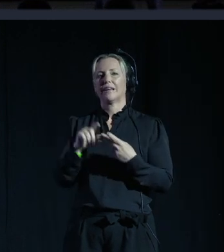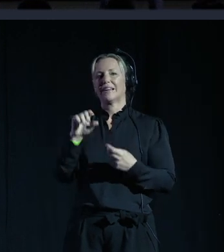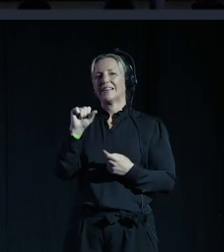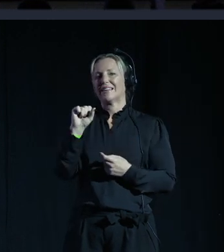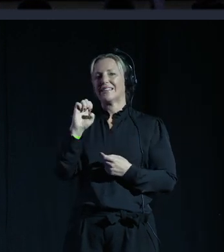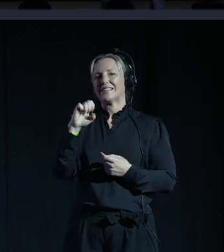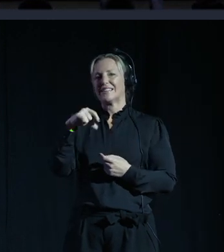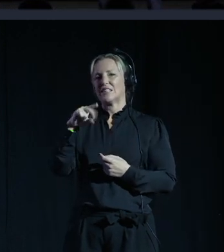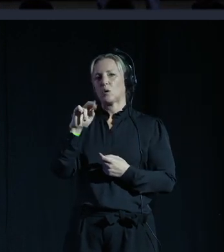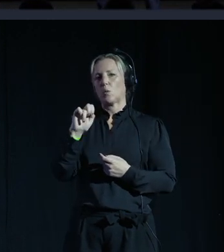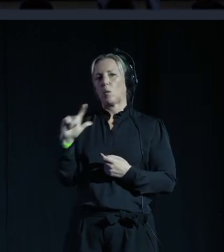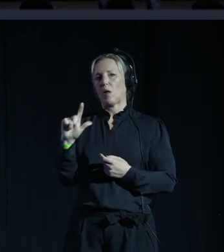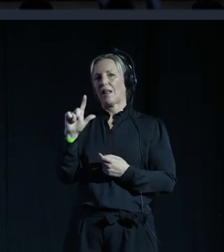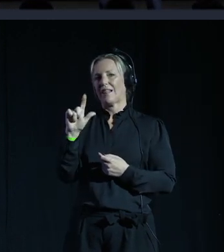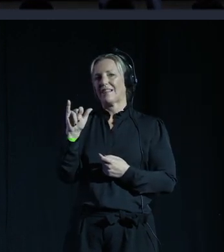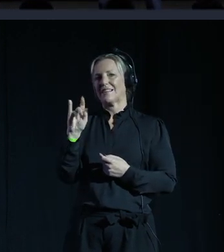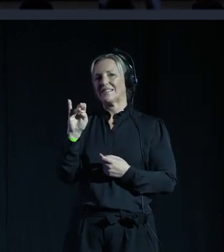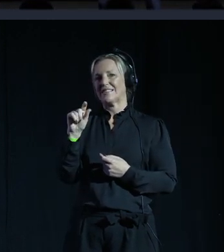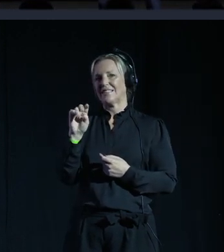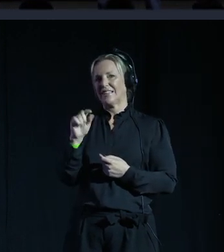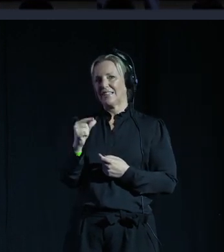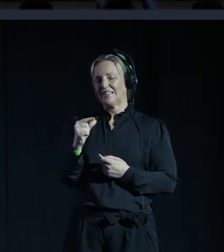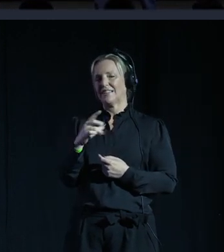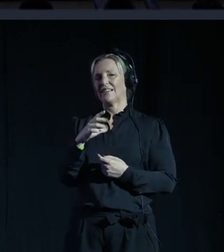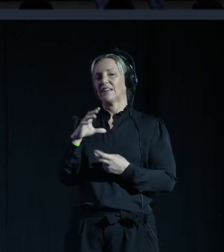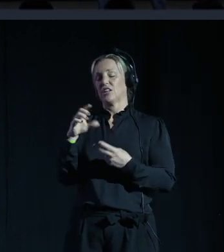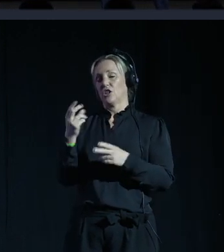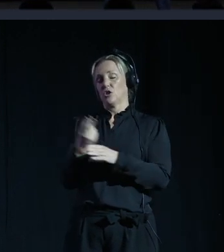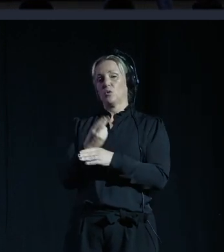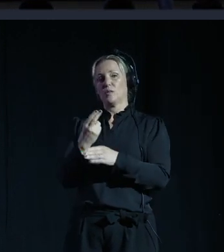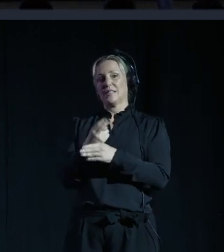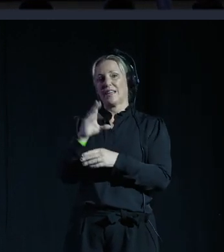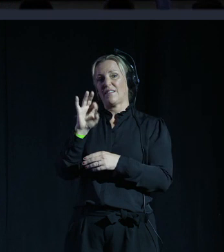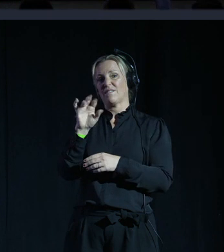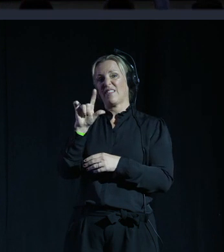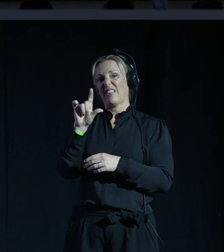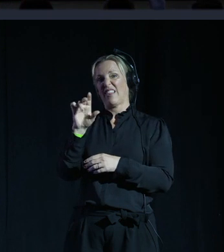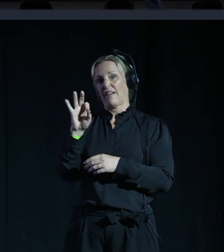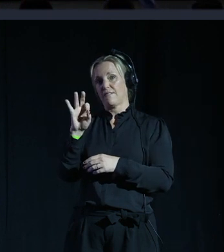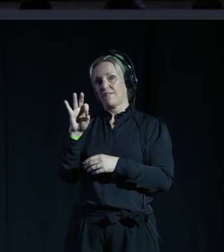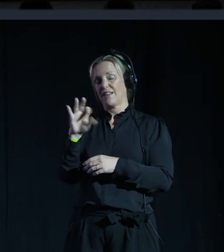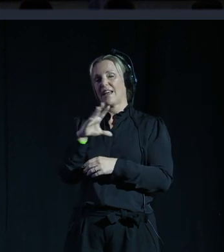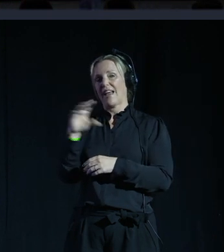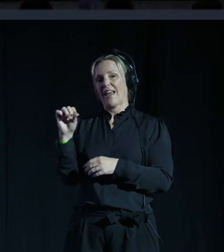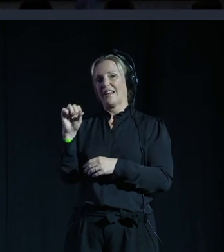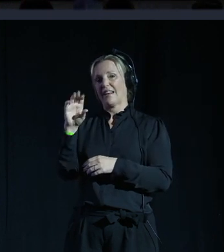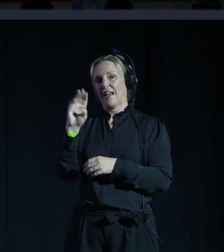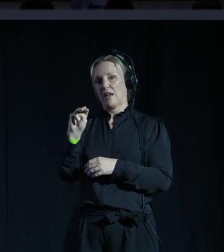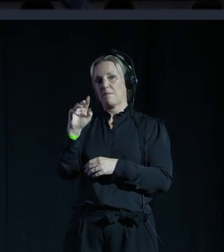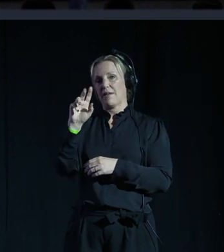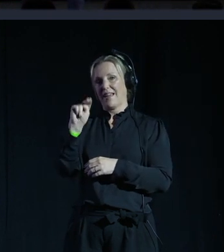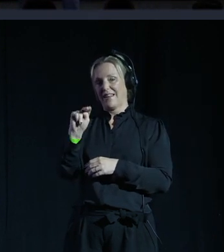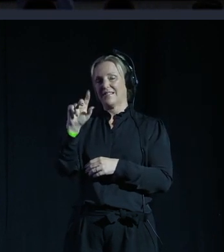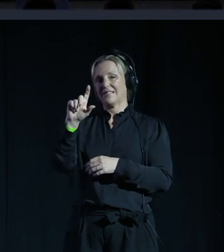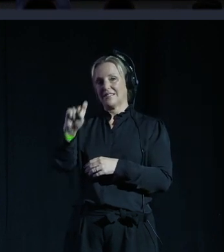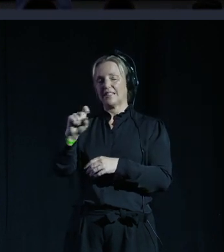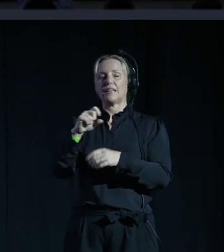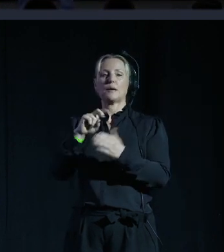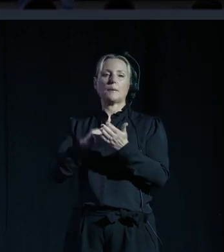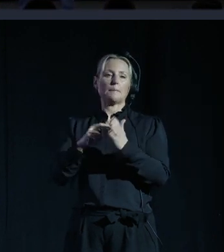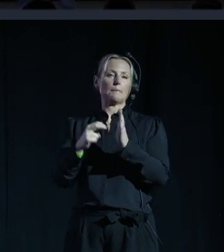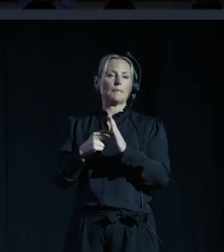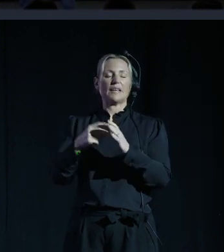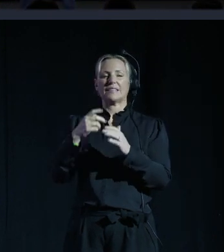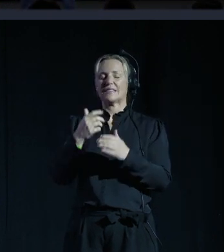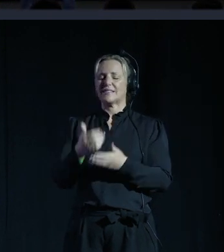and formatting using SQL Fluff and SQL FMT. Makes it natural and easy for you to make sure you're running your best practices. So